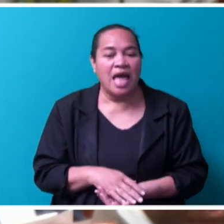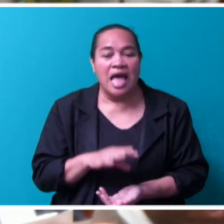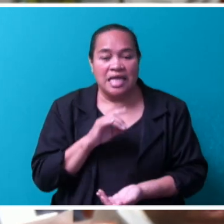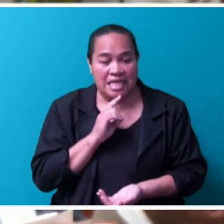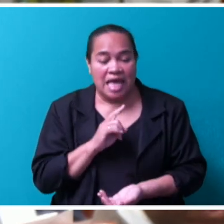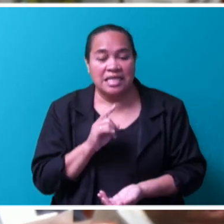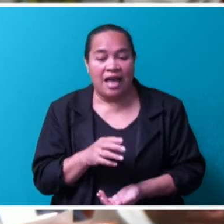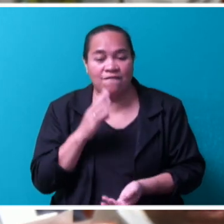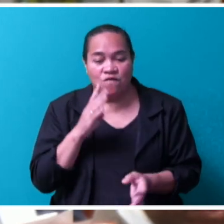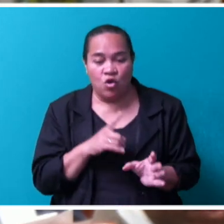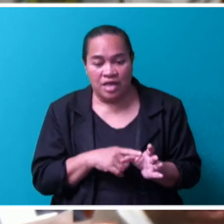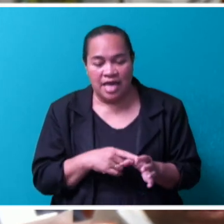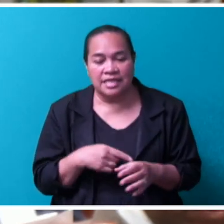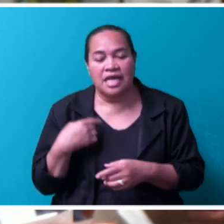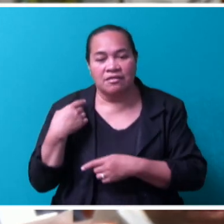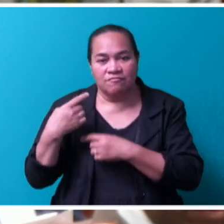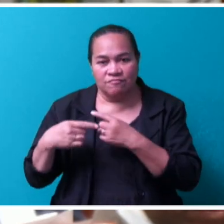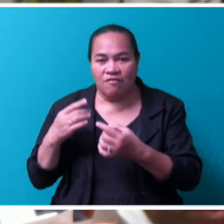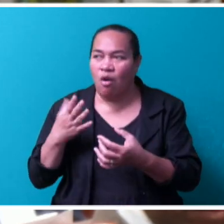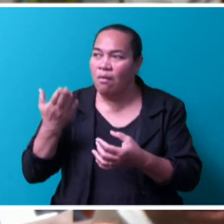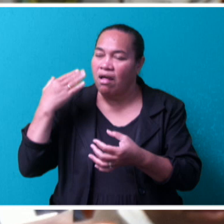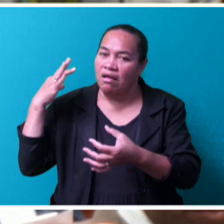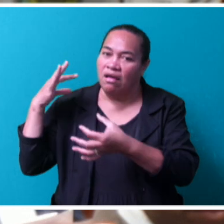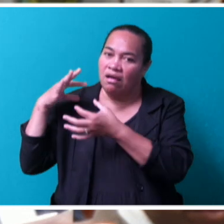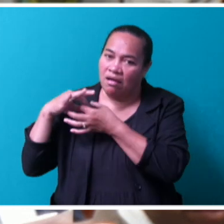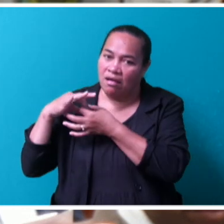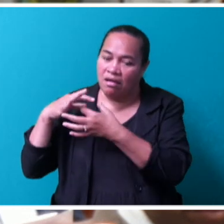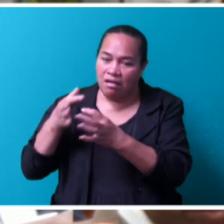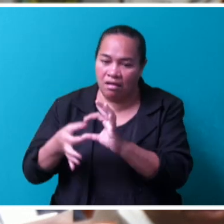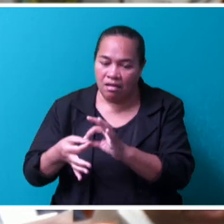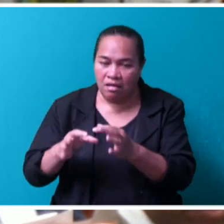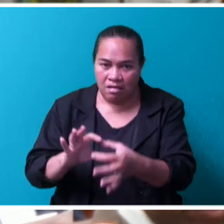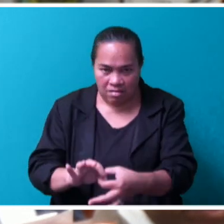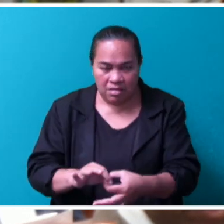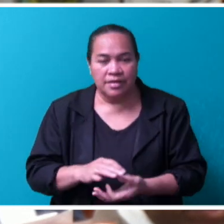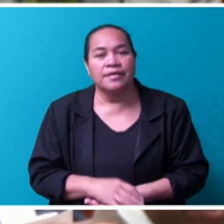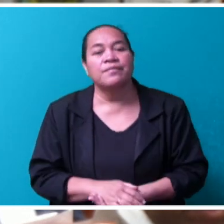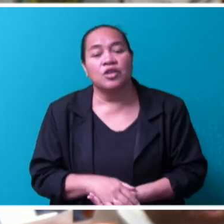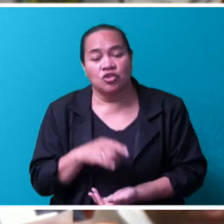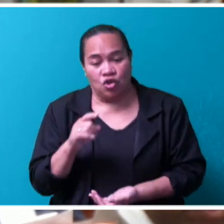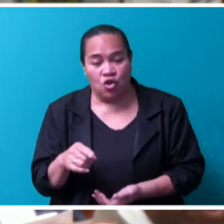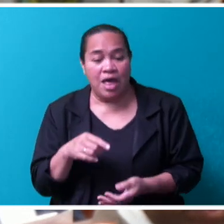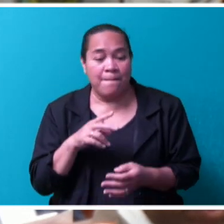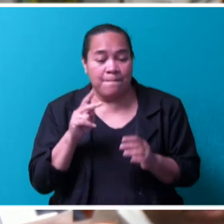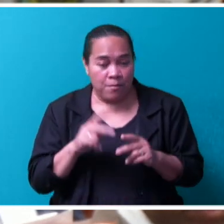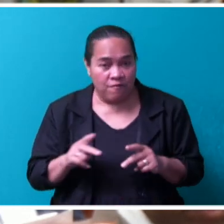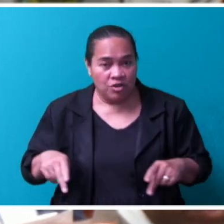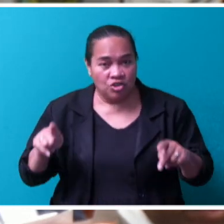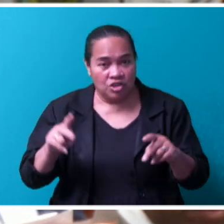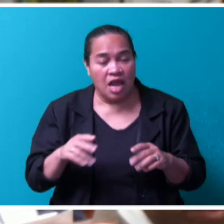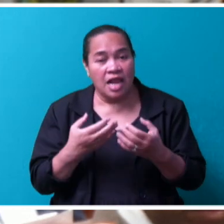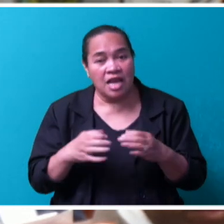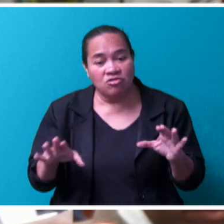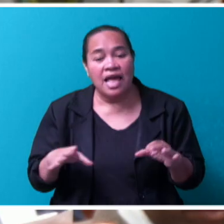4 years delivery records outlined earlier in this speech. Together, the provincial councils and the iTaukei Affairs